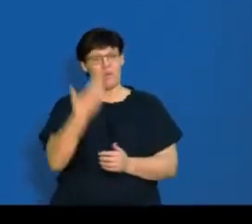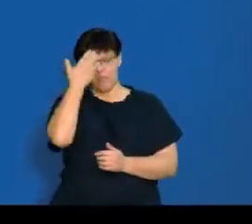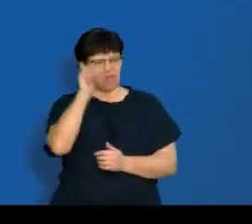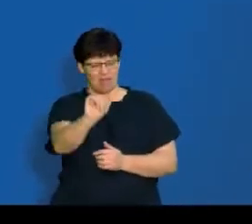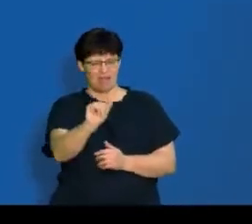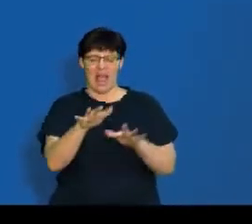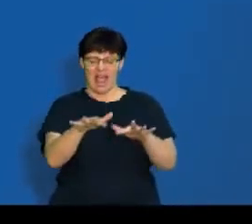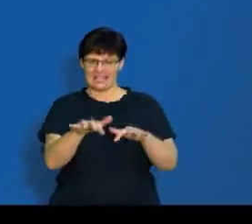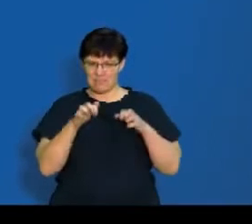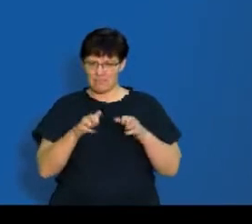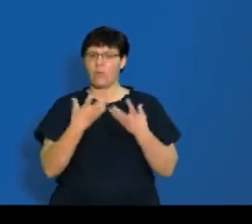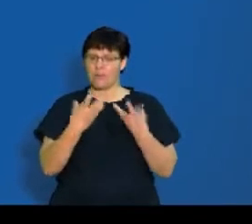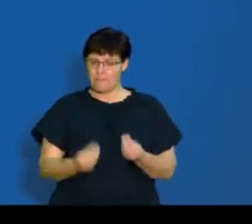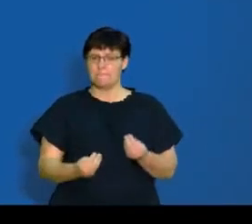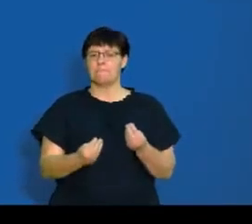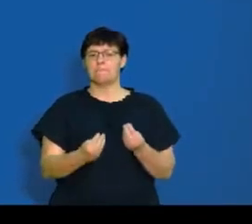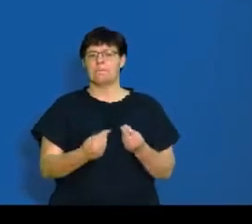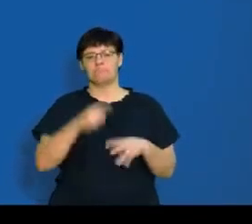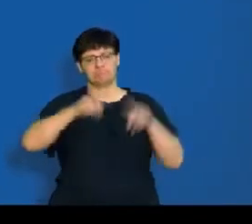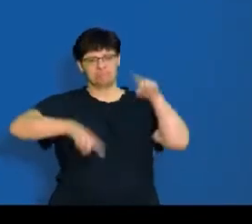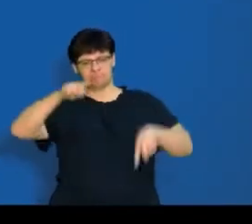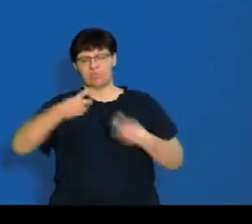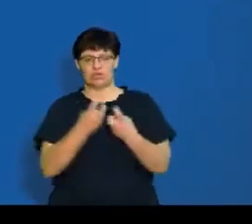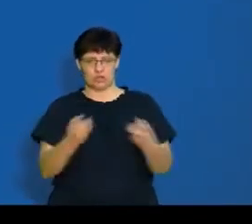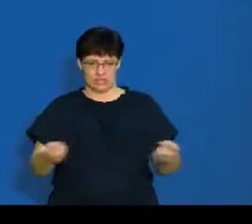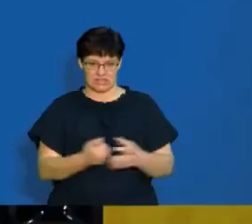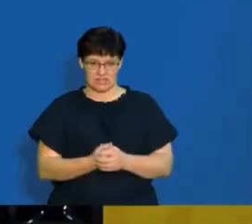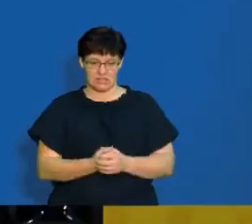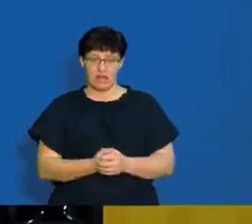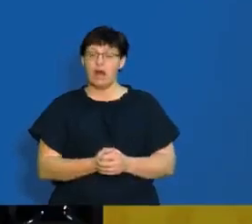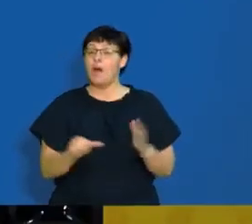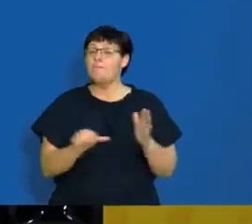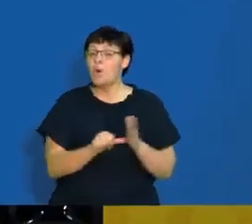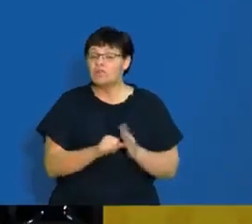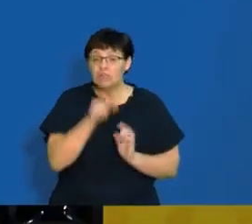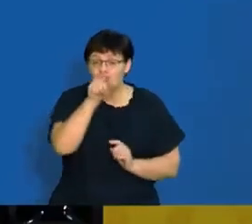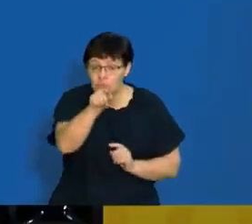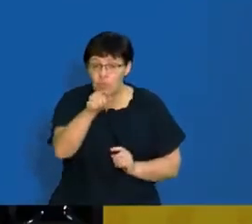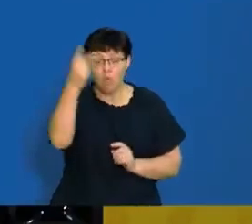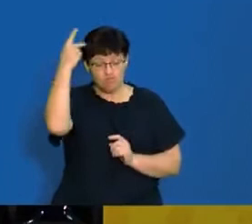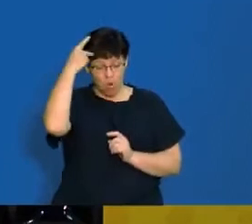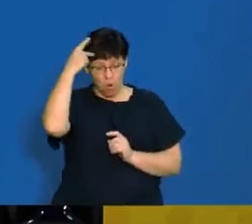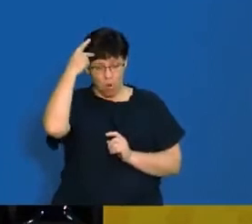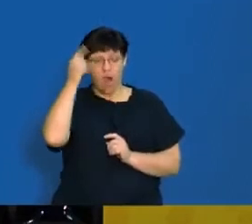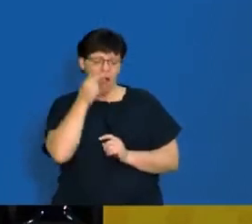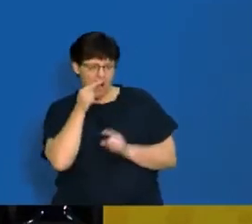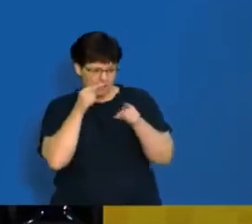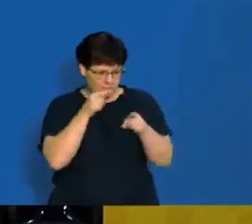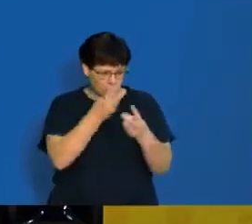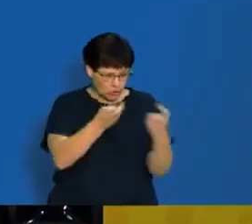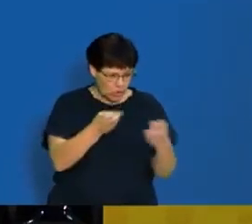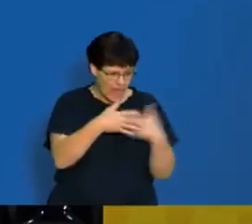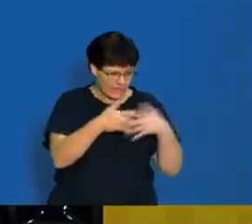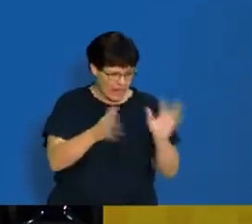exam situation, you will get different types of sources. And it is very important for you to know how to deal with the different types of